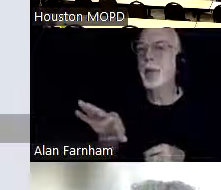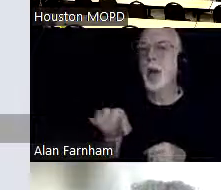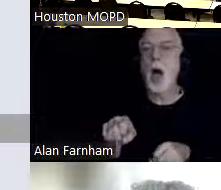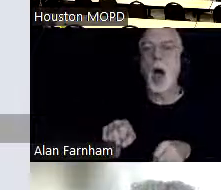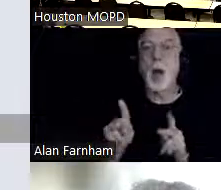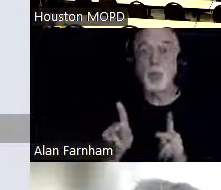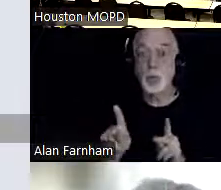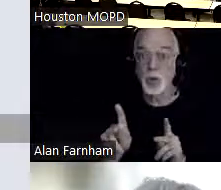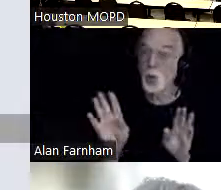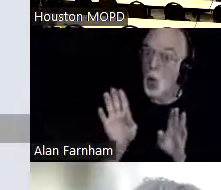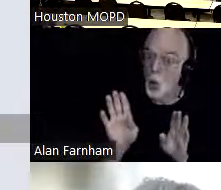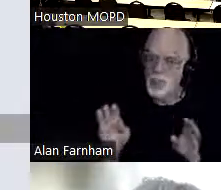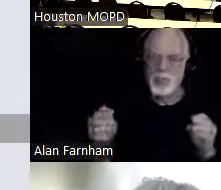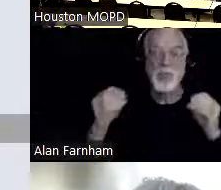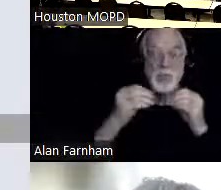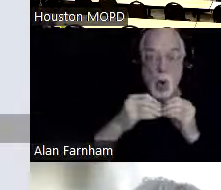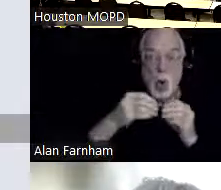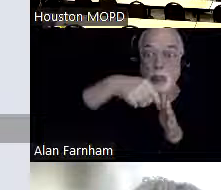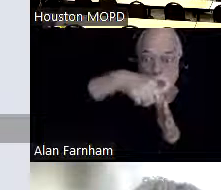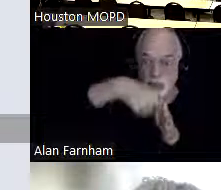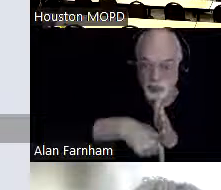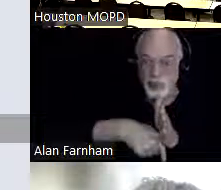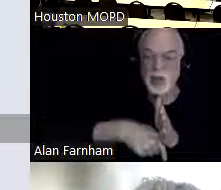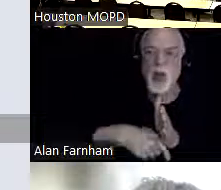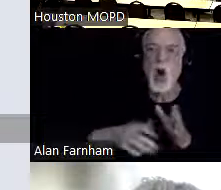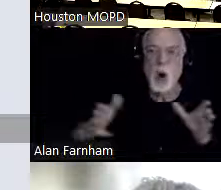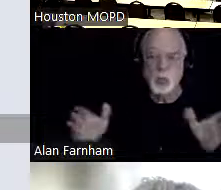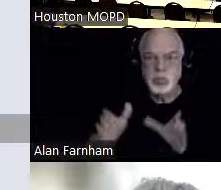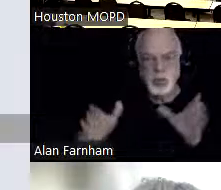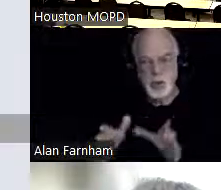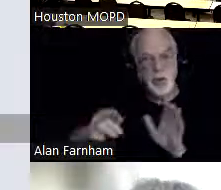Beyond the opportunity. We need to push further. Next slide.